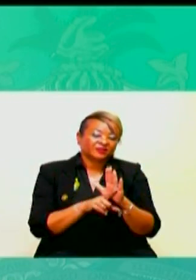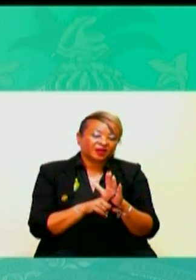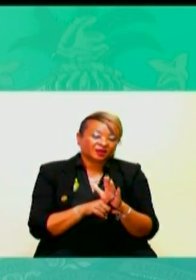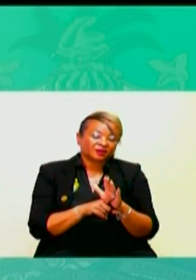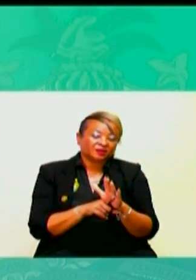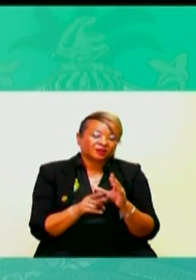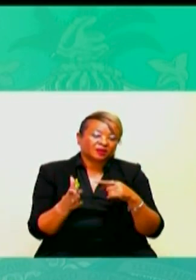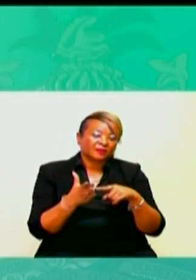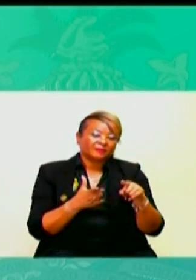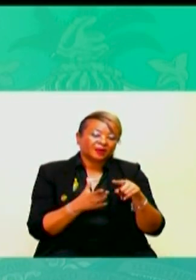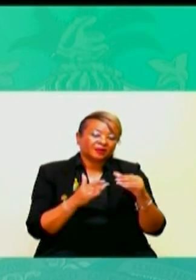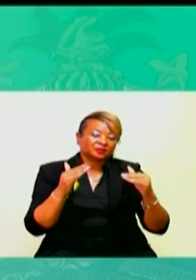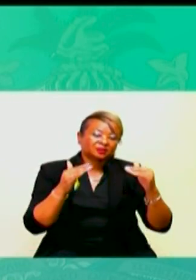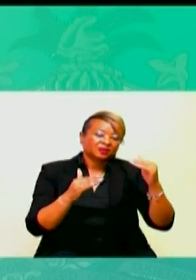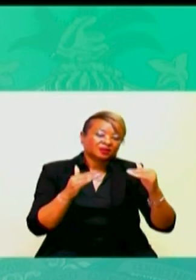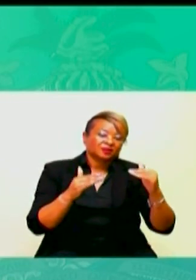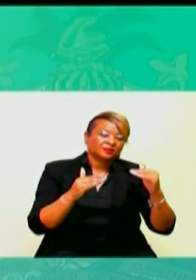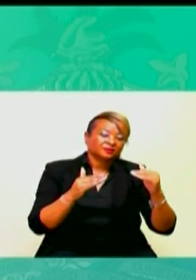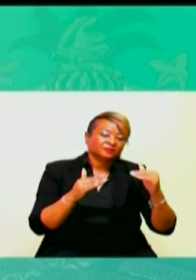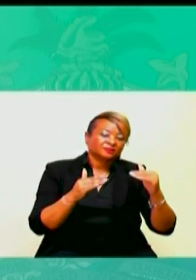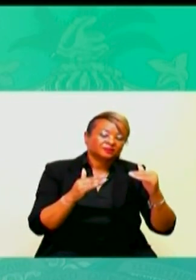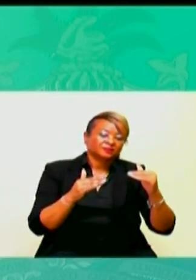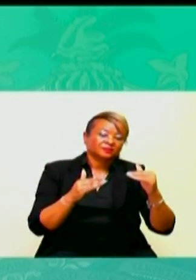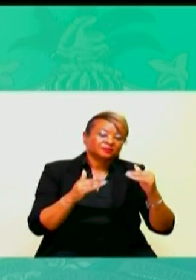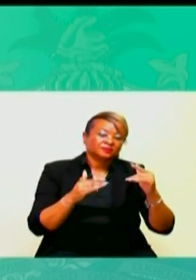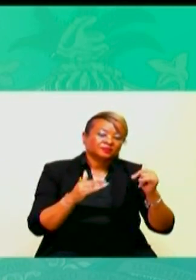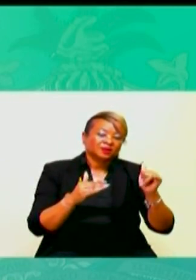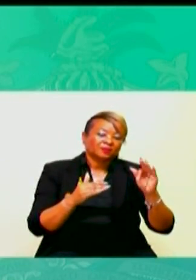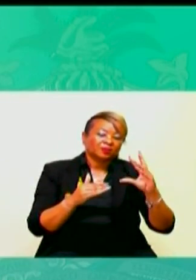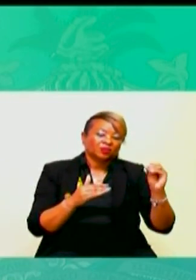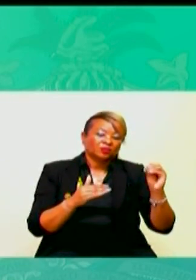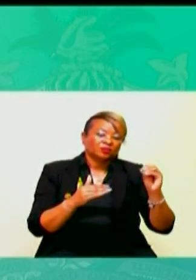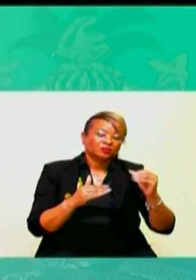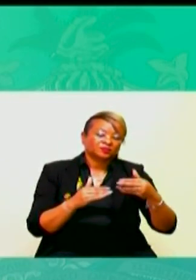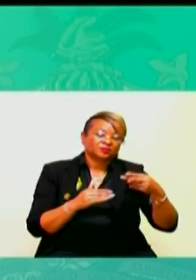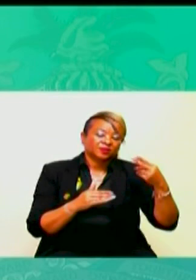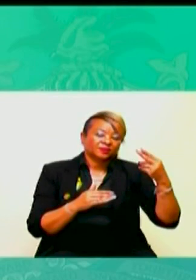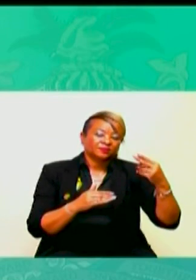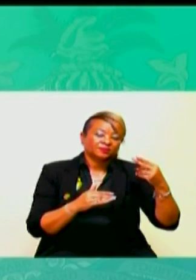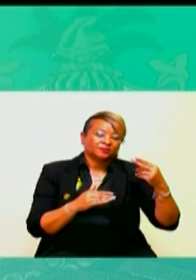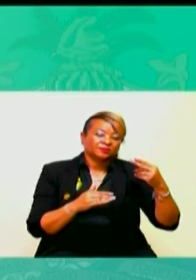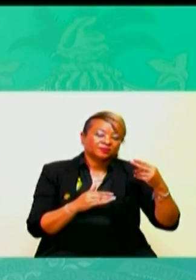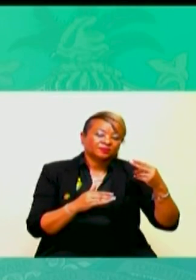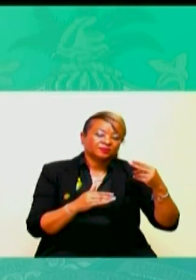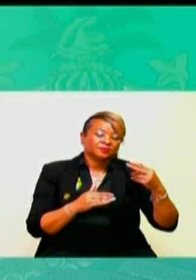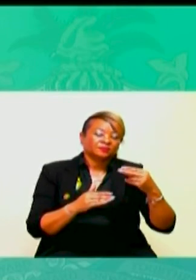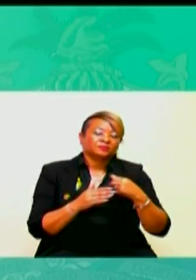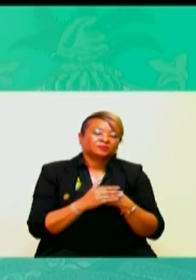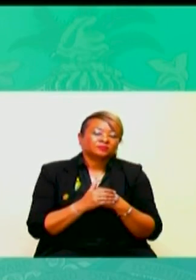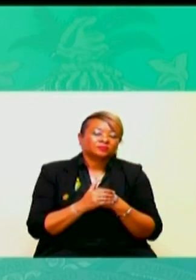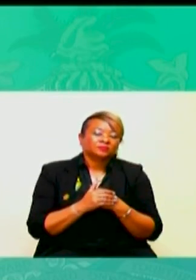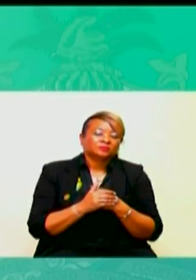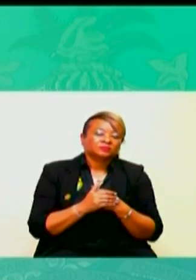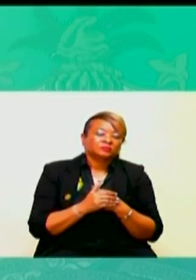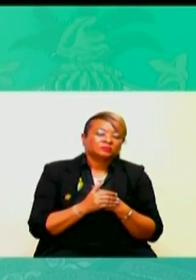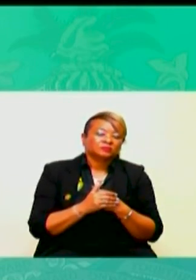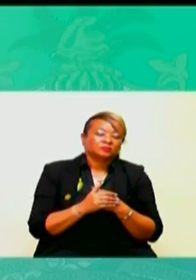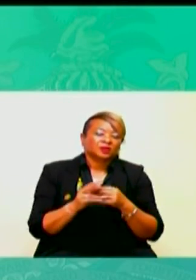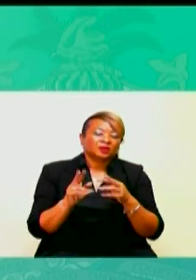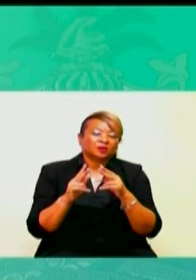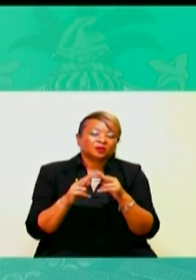Abaco, because Abaco pays salaries up on the upper scale. Madam Speaker, my